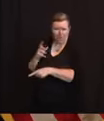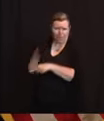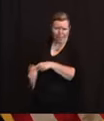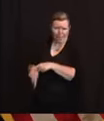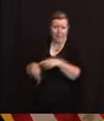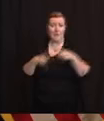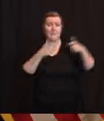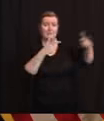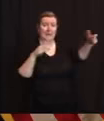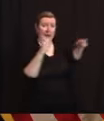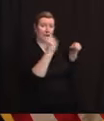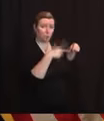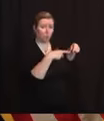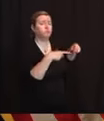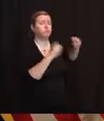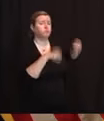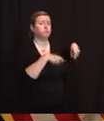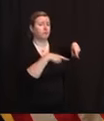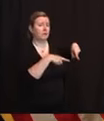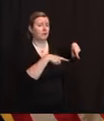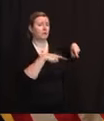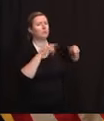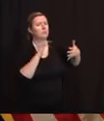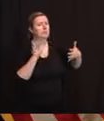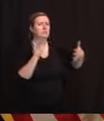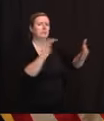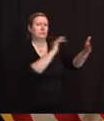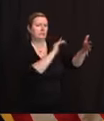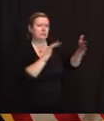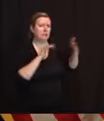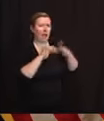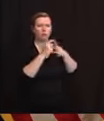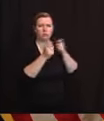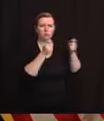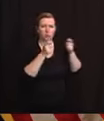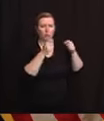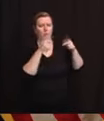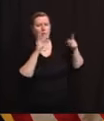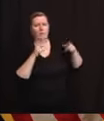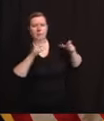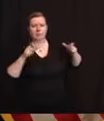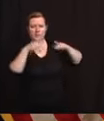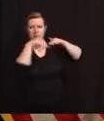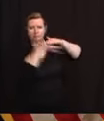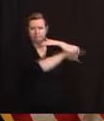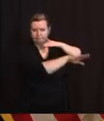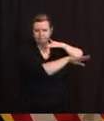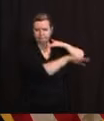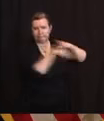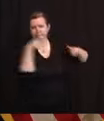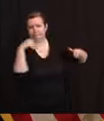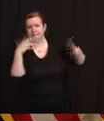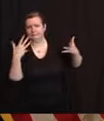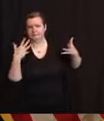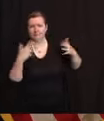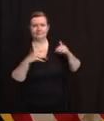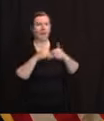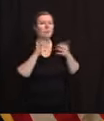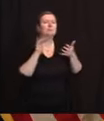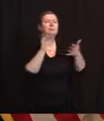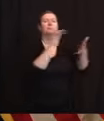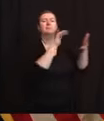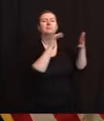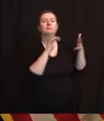We're learning on how to manage capacities. We're learning that with parking spaces at county parks